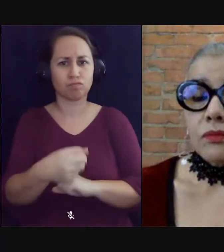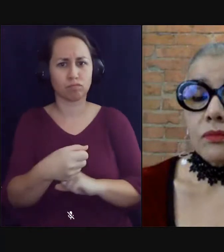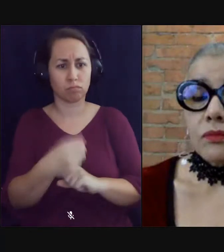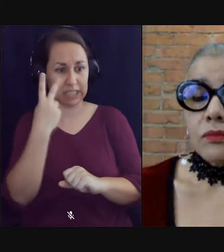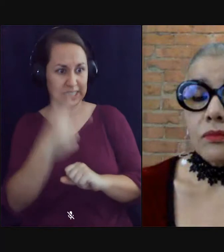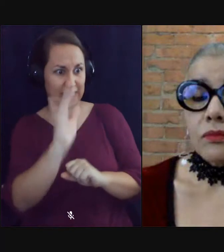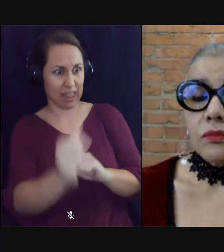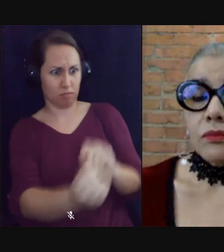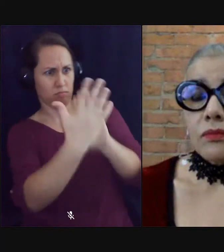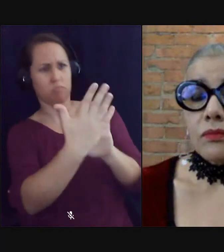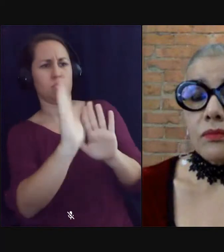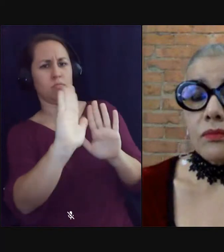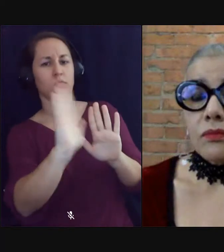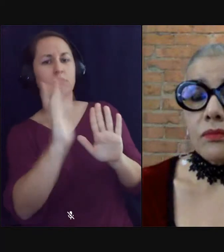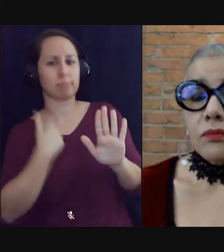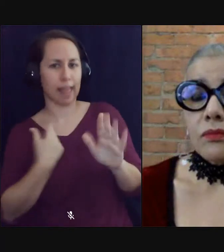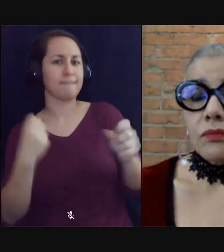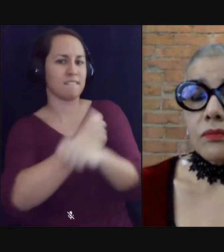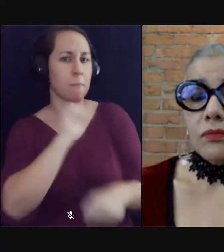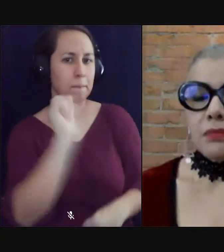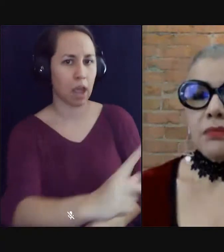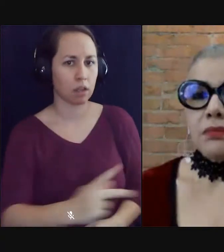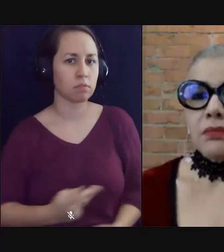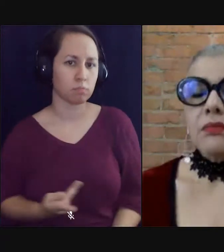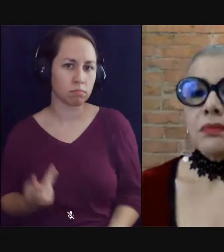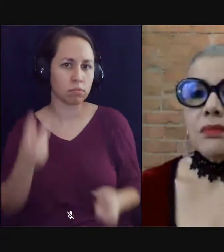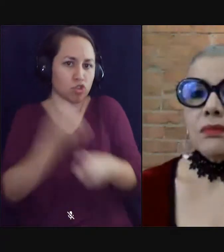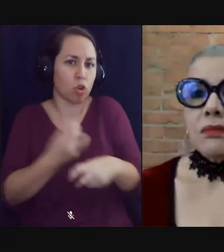me, and fight back as hard as I could.